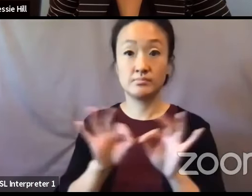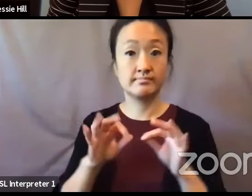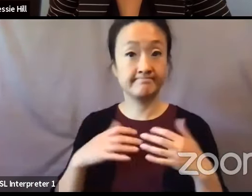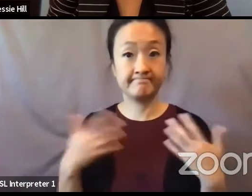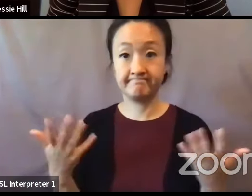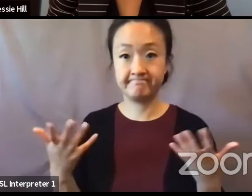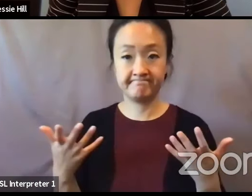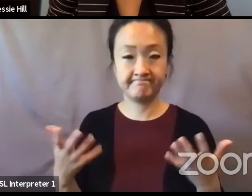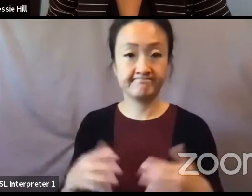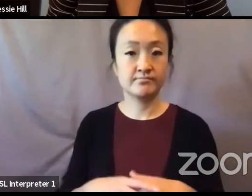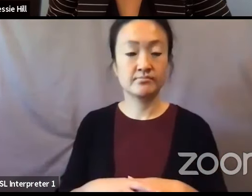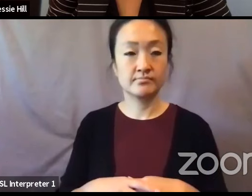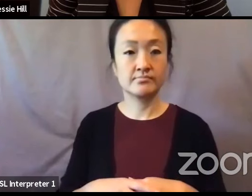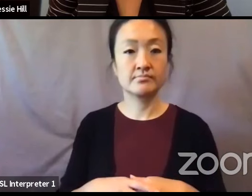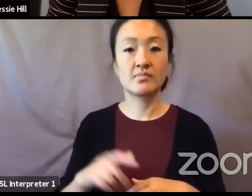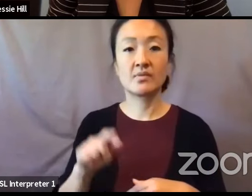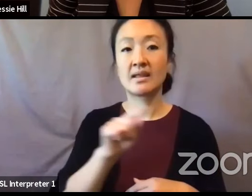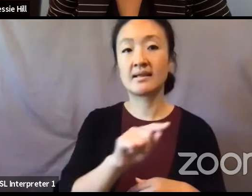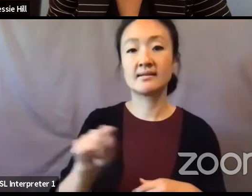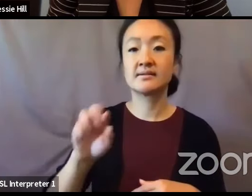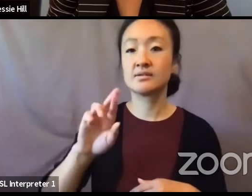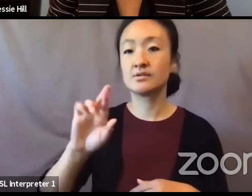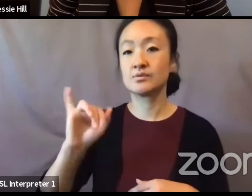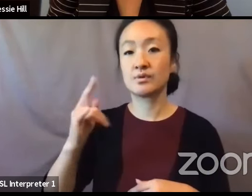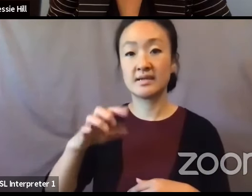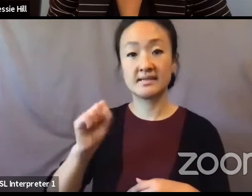that these rights that